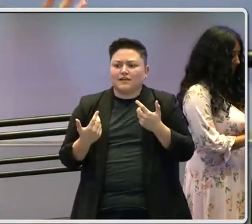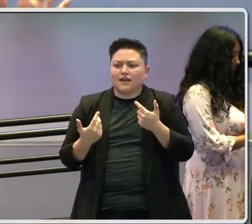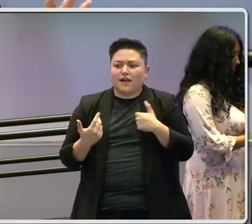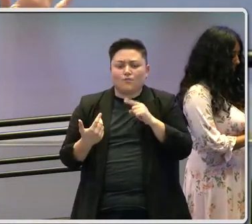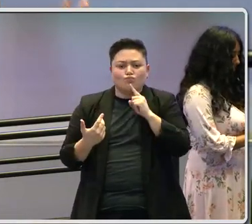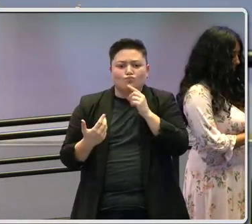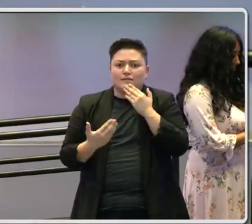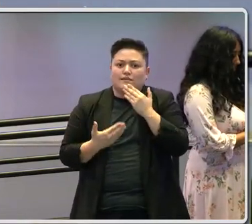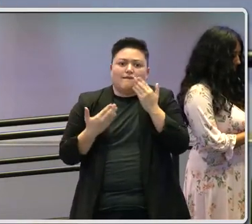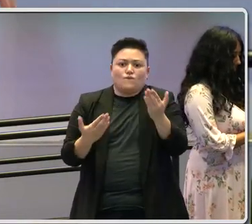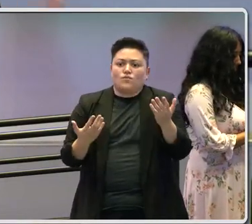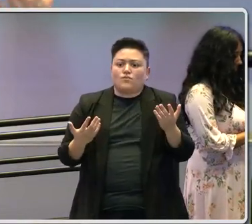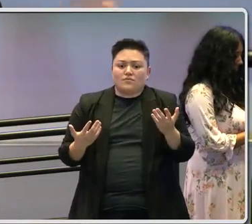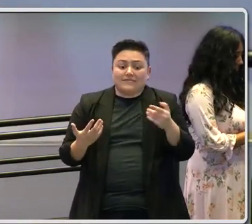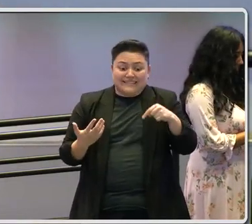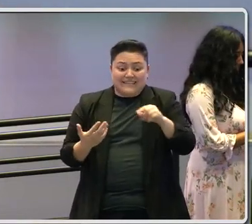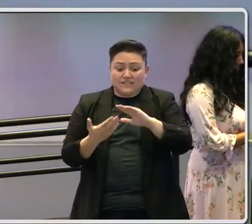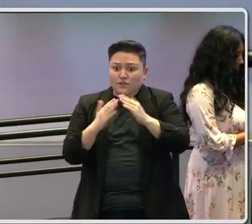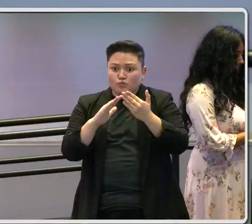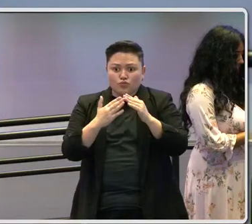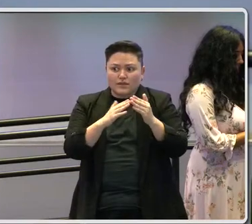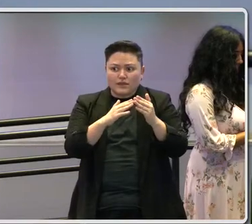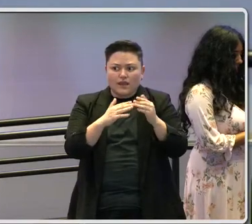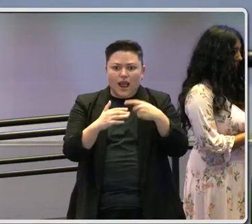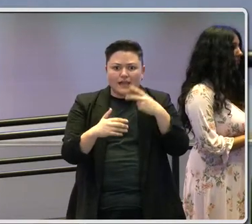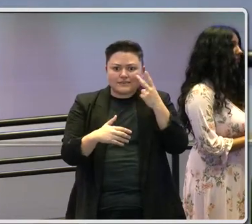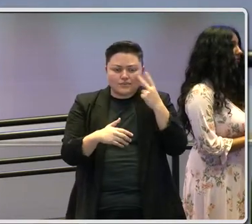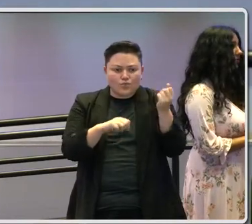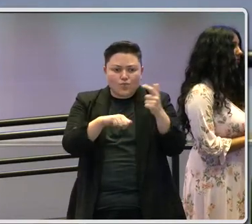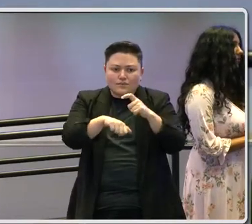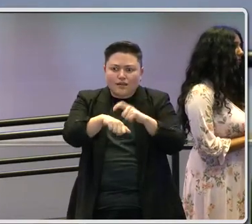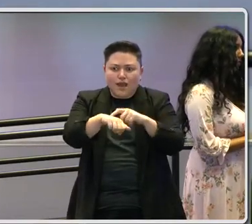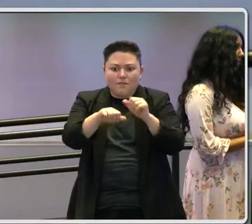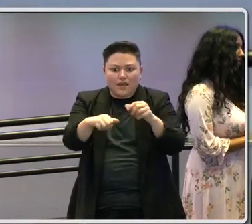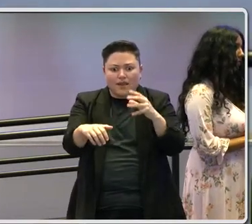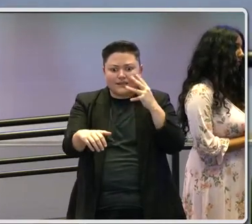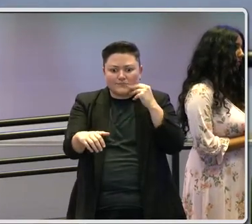thankful to be in a community where I can experience that with them.